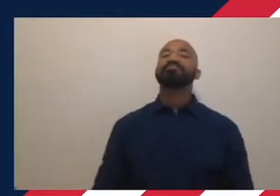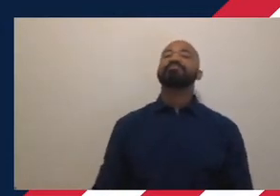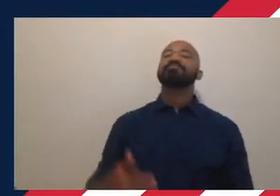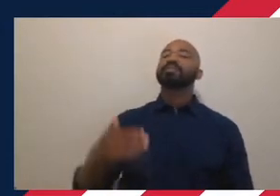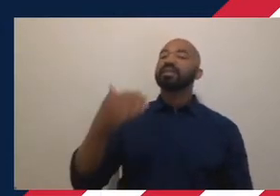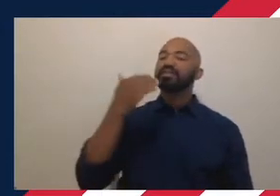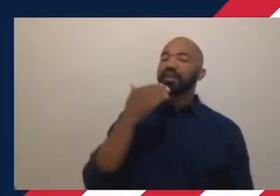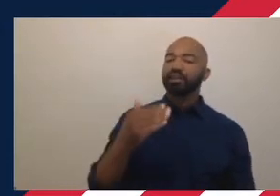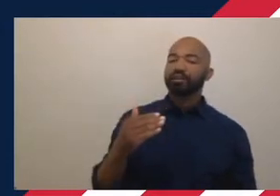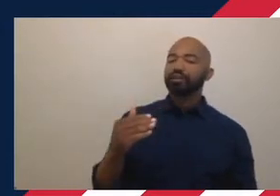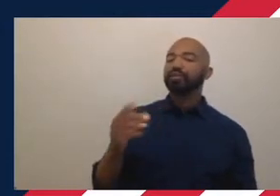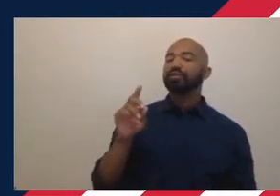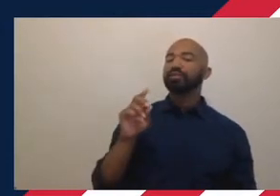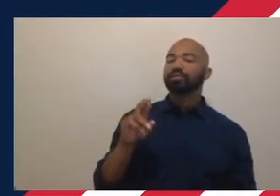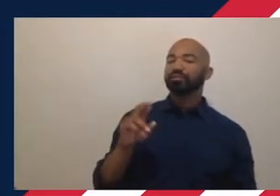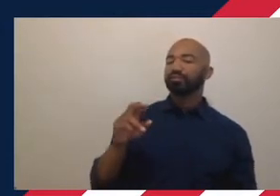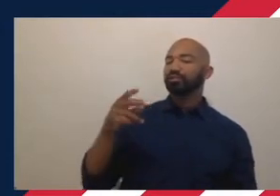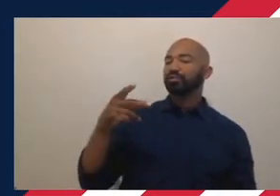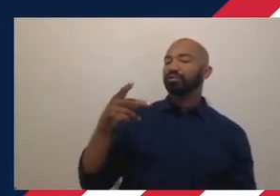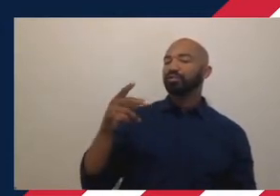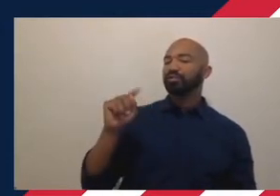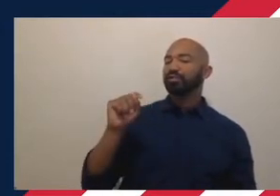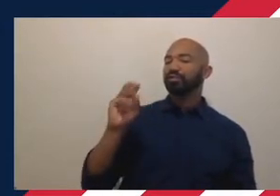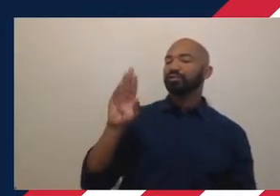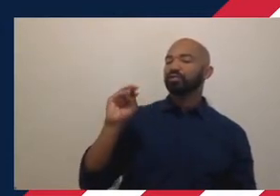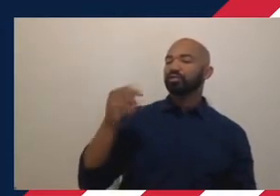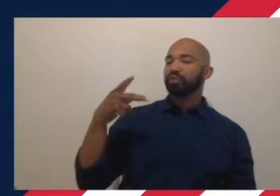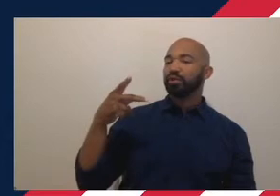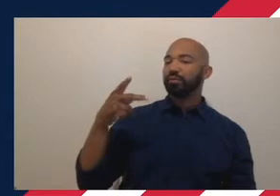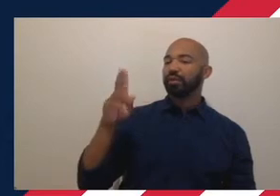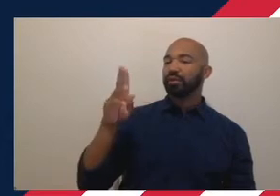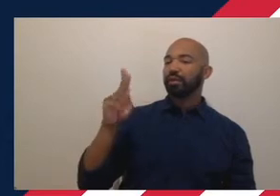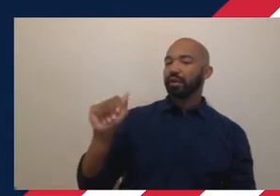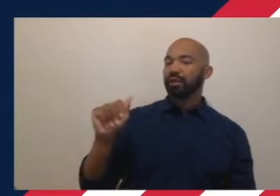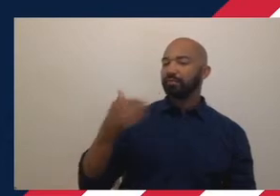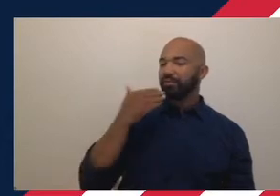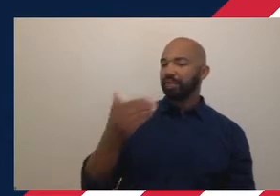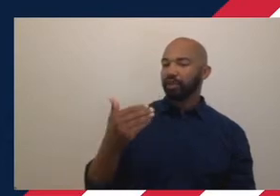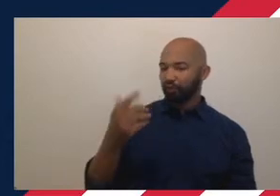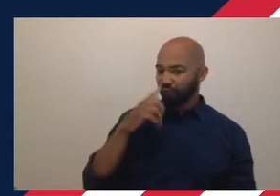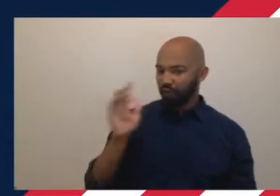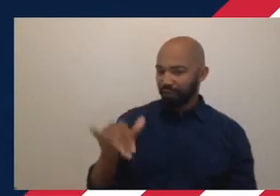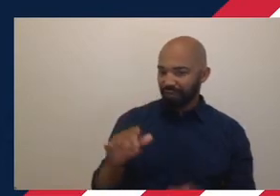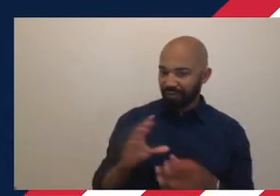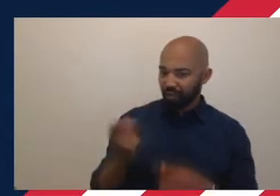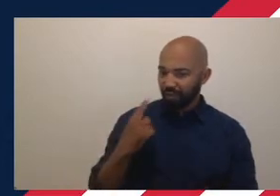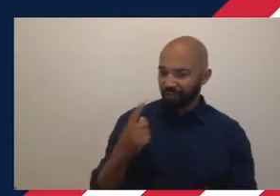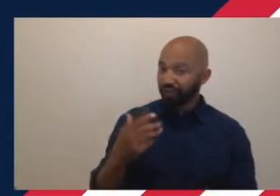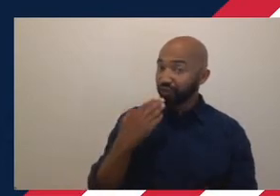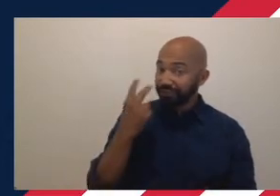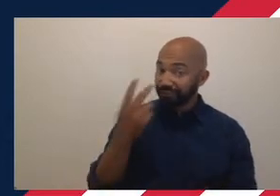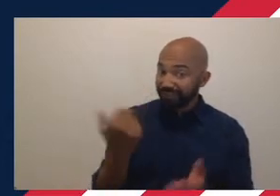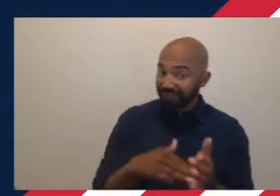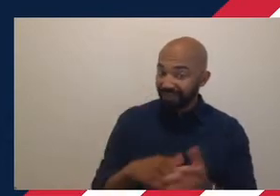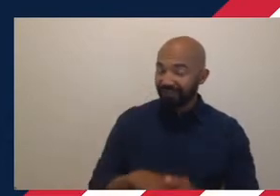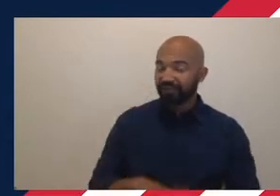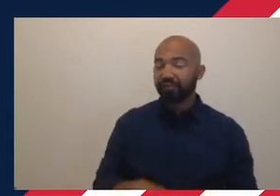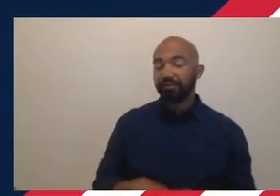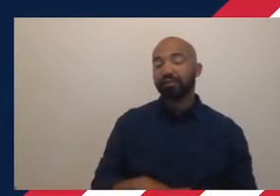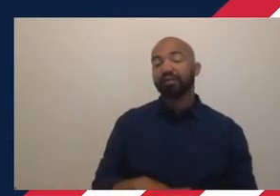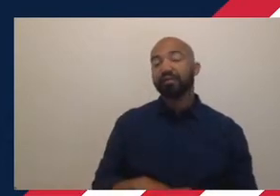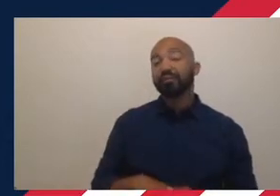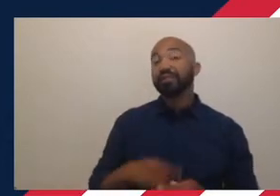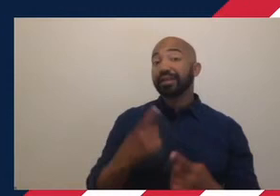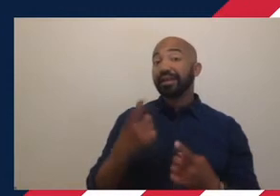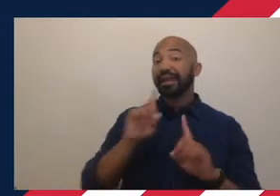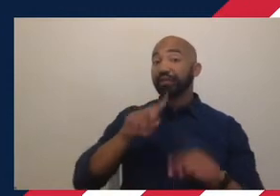you for your kind words. So there's many reasons that people of color are contracting this virus more than others and getting sicker